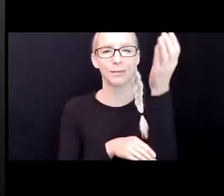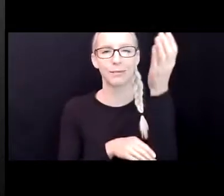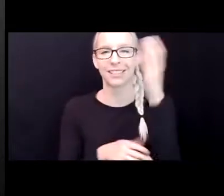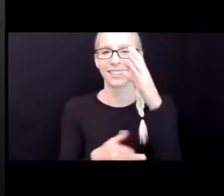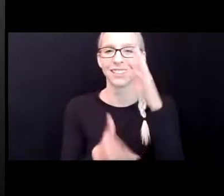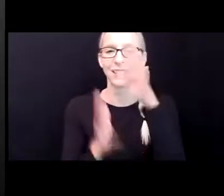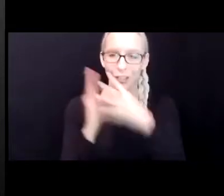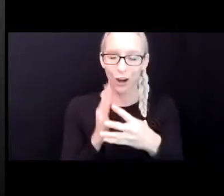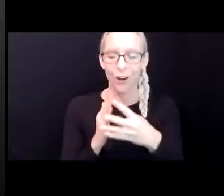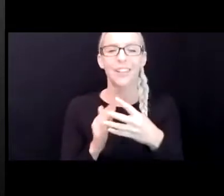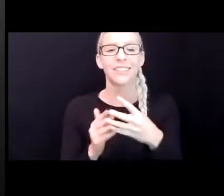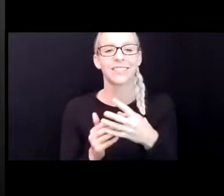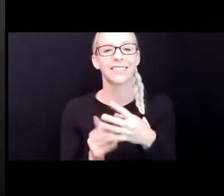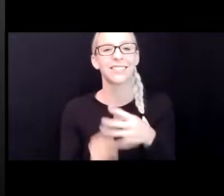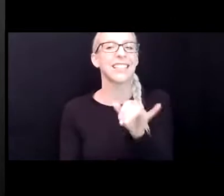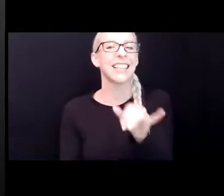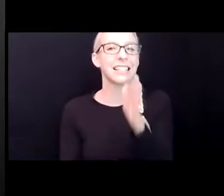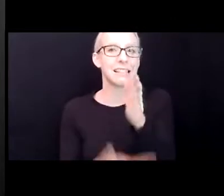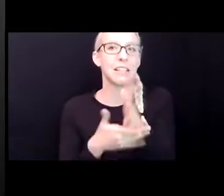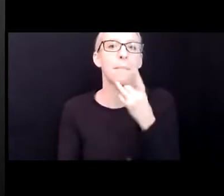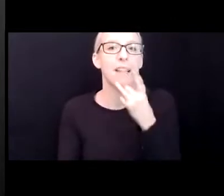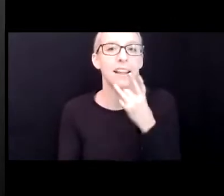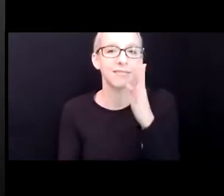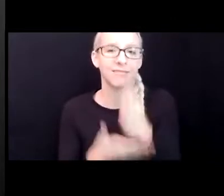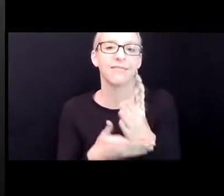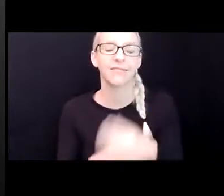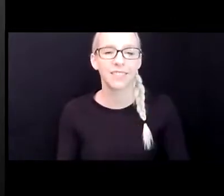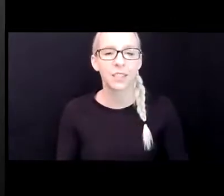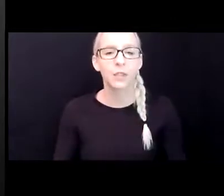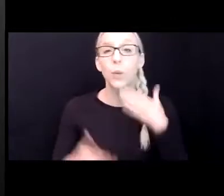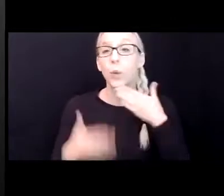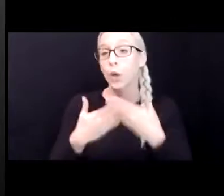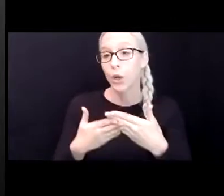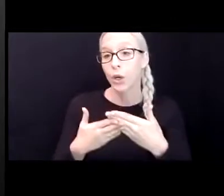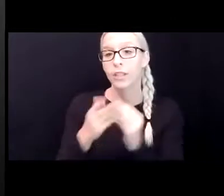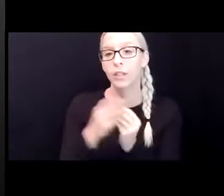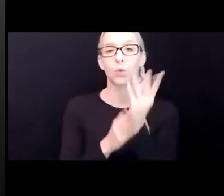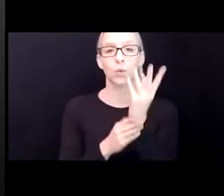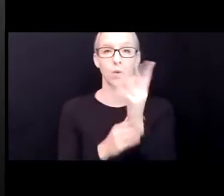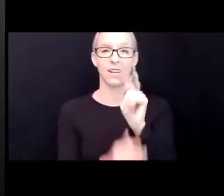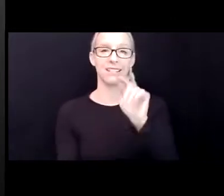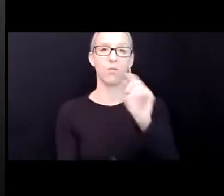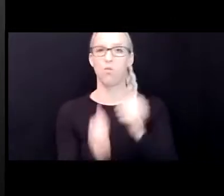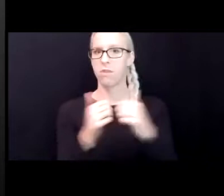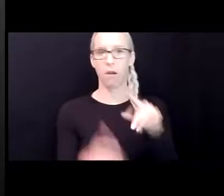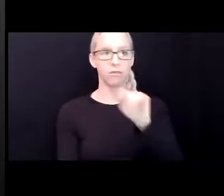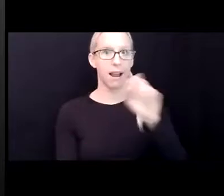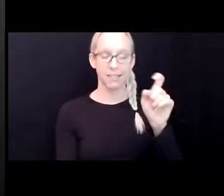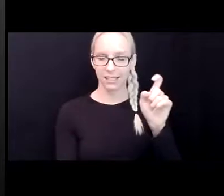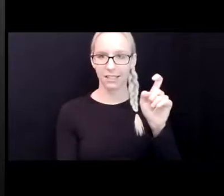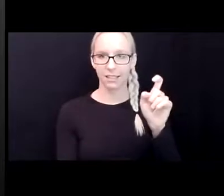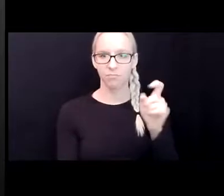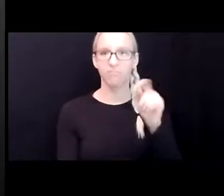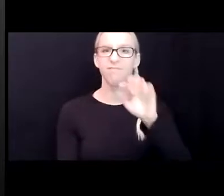tried to find a trait that would be good. For example, growing tax-free. I don't think anybody could